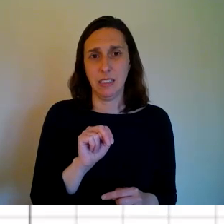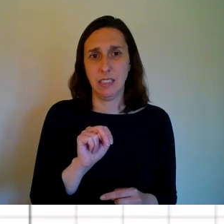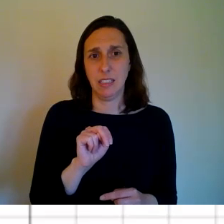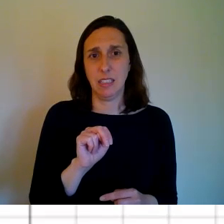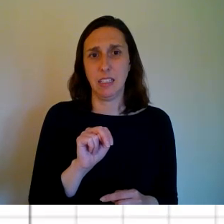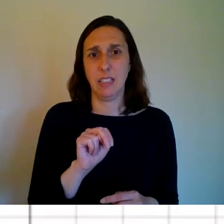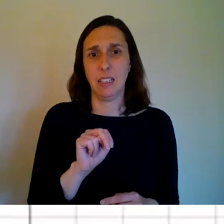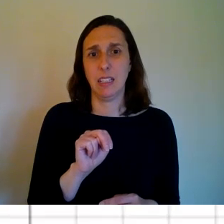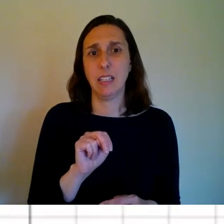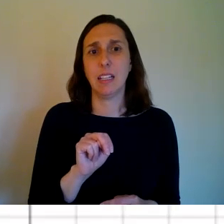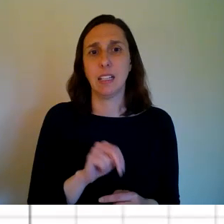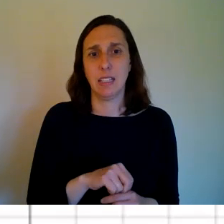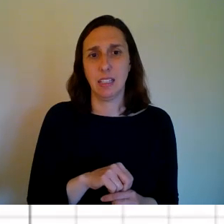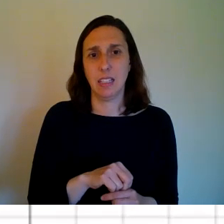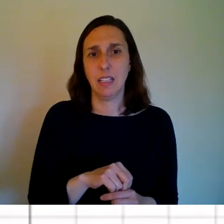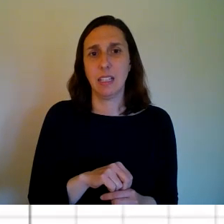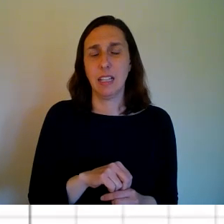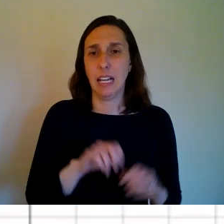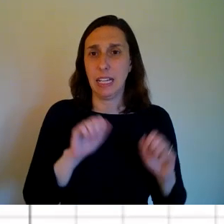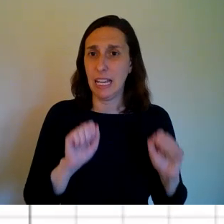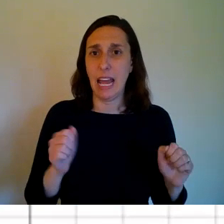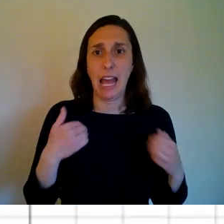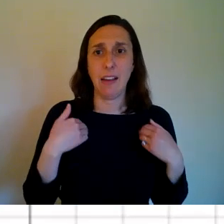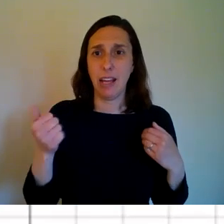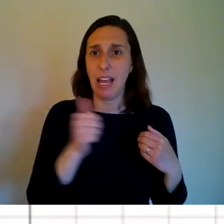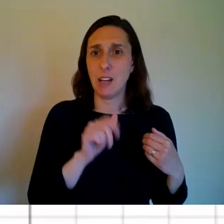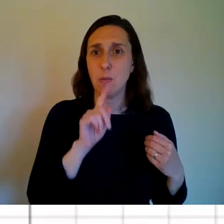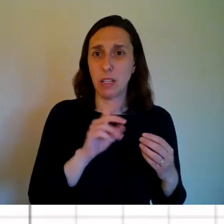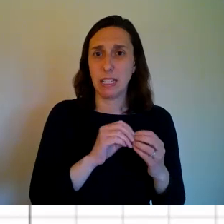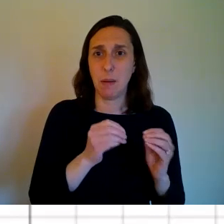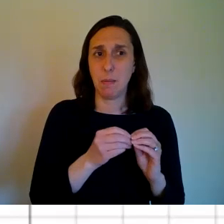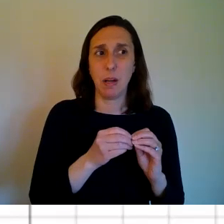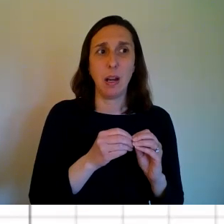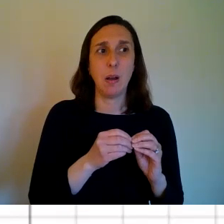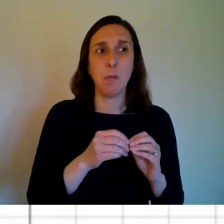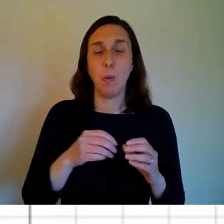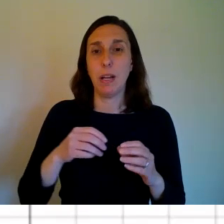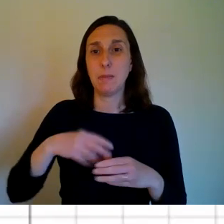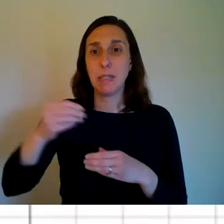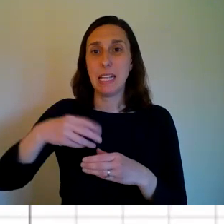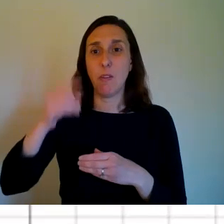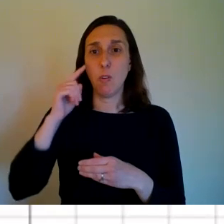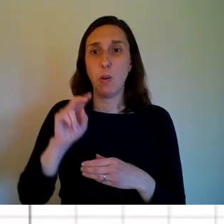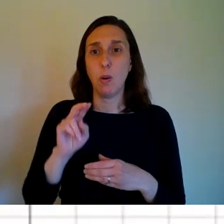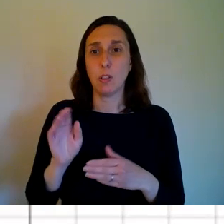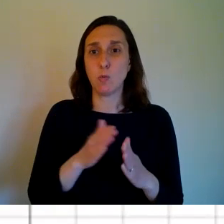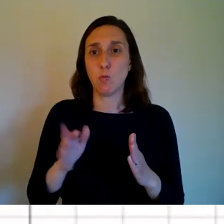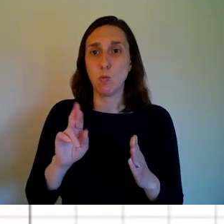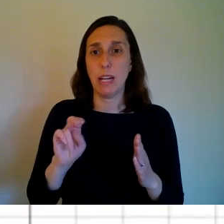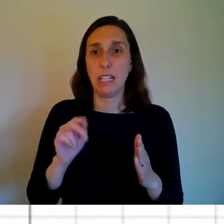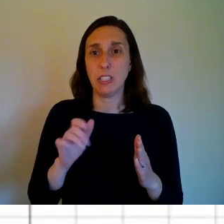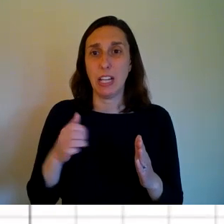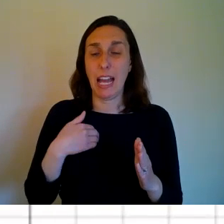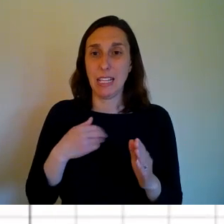in its x values any real number. But when it spits out for its range, it has a smallest